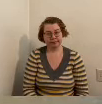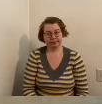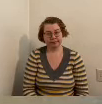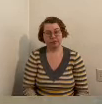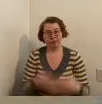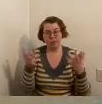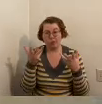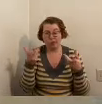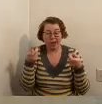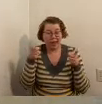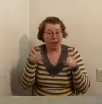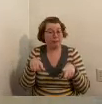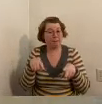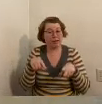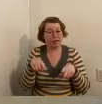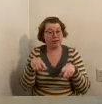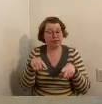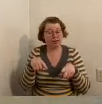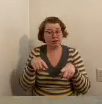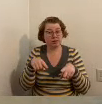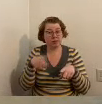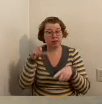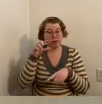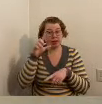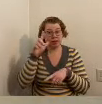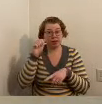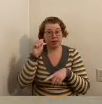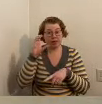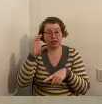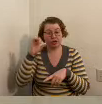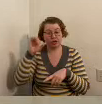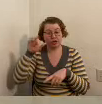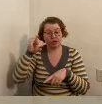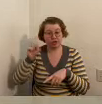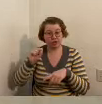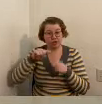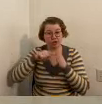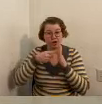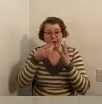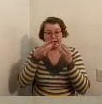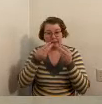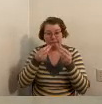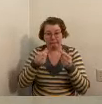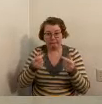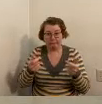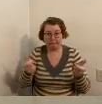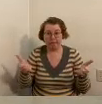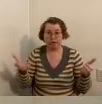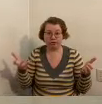What happened is the glaciers started to melt,